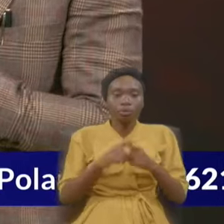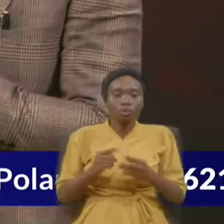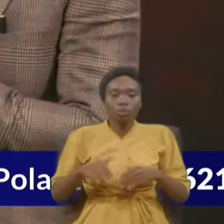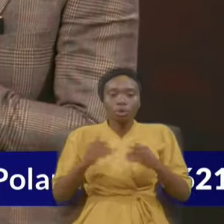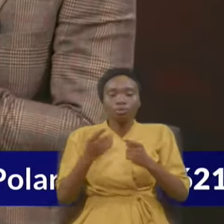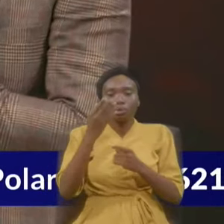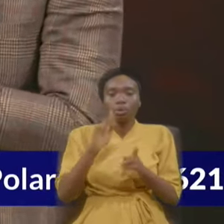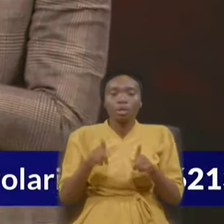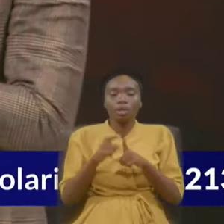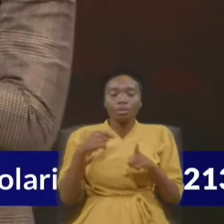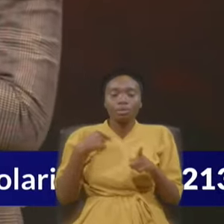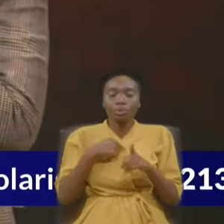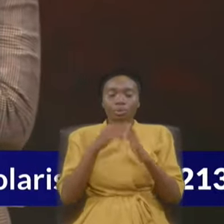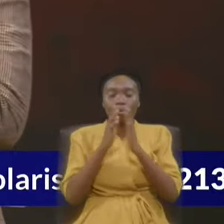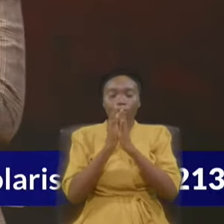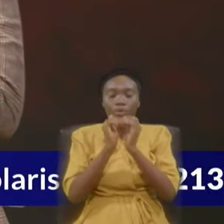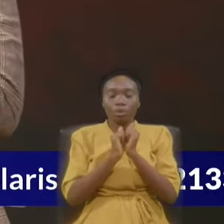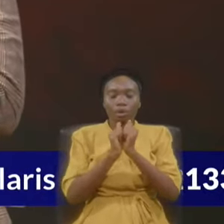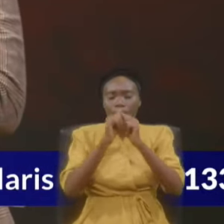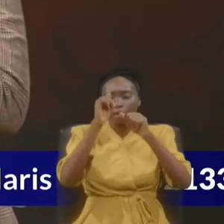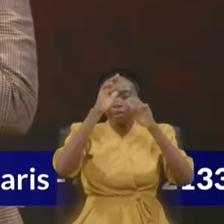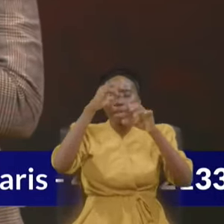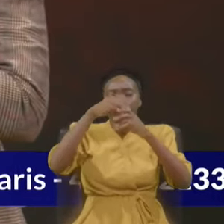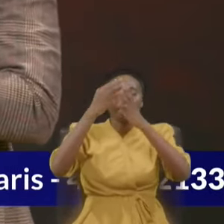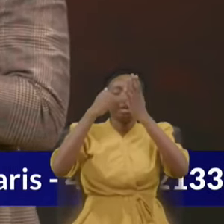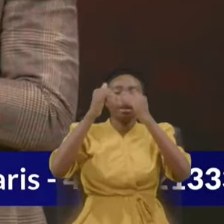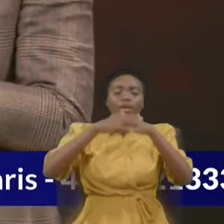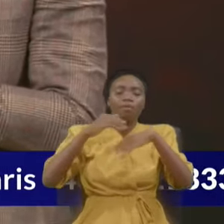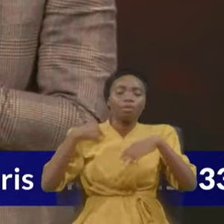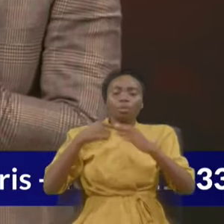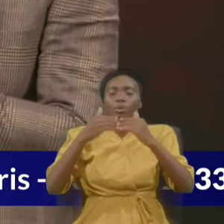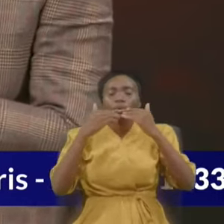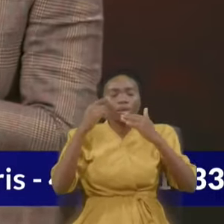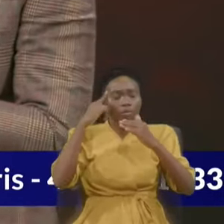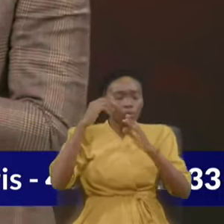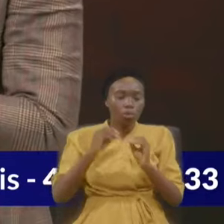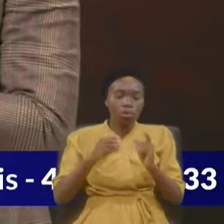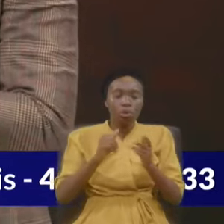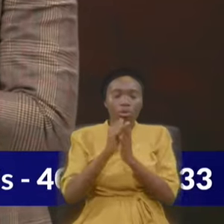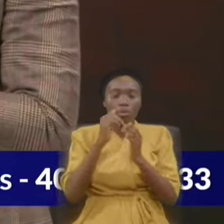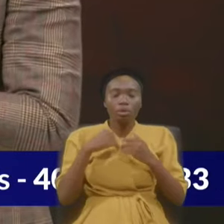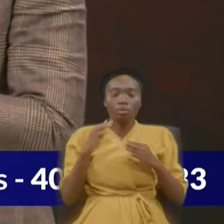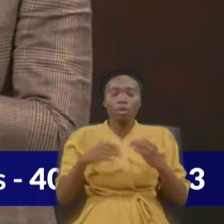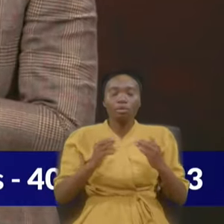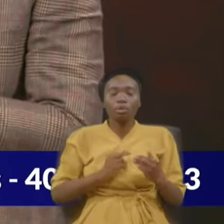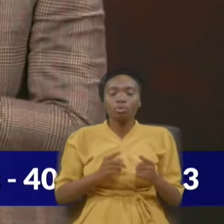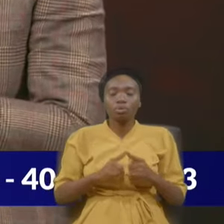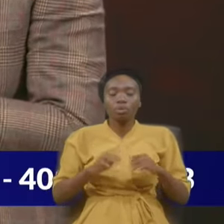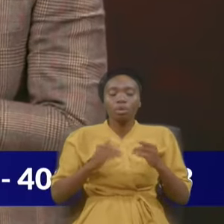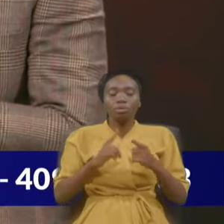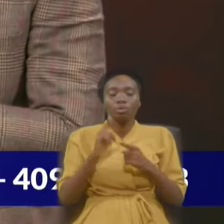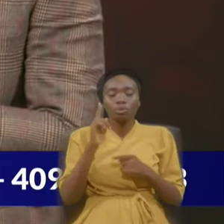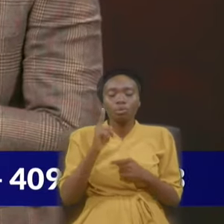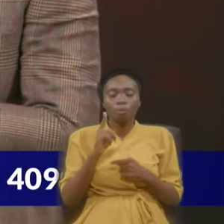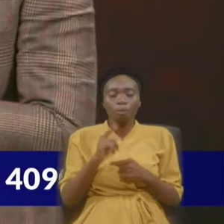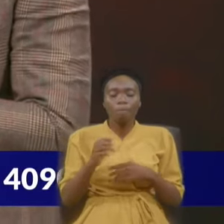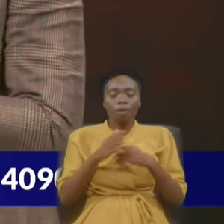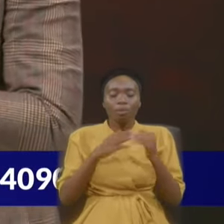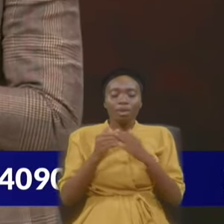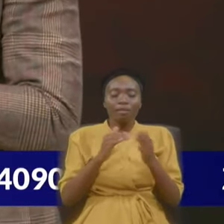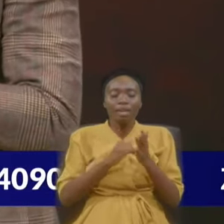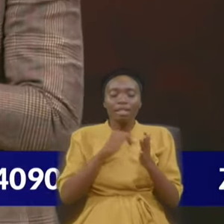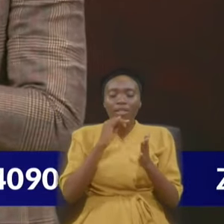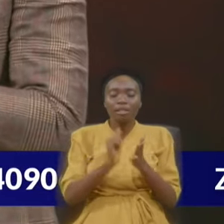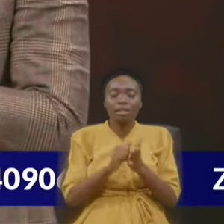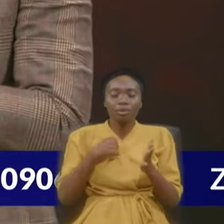together. Father in heaven, we thank you because of the privilege you have given unto us to give unto you. Whatever it is that